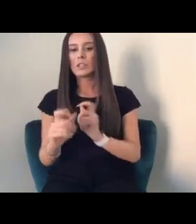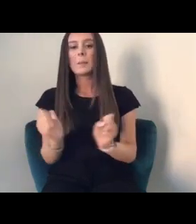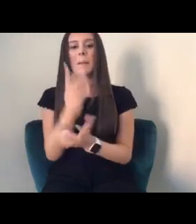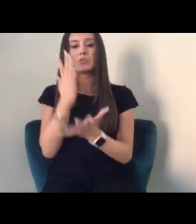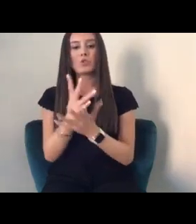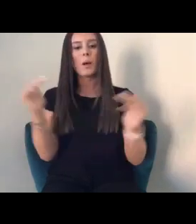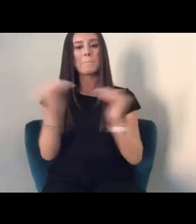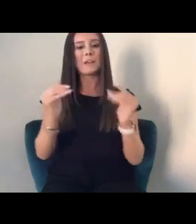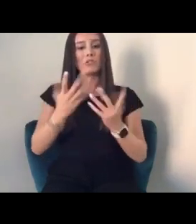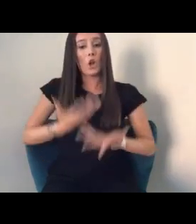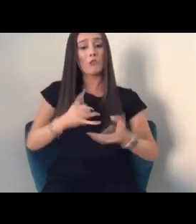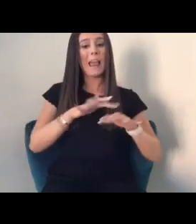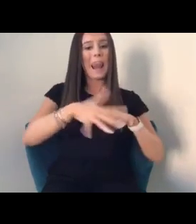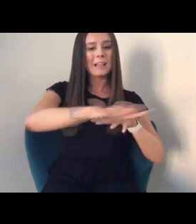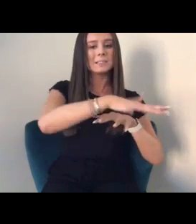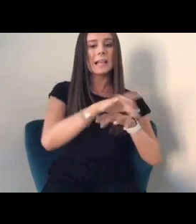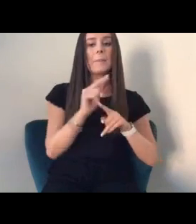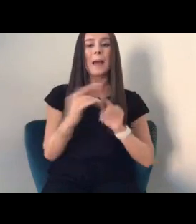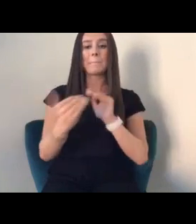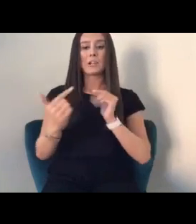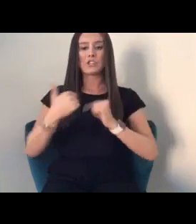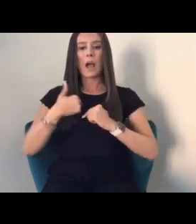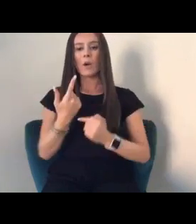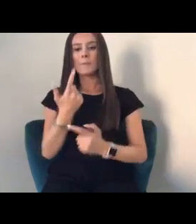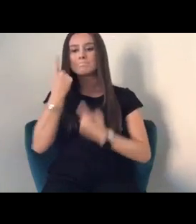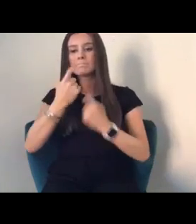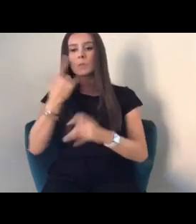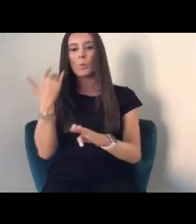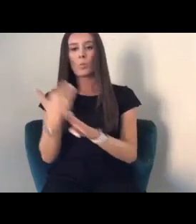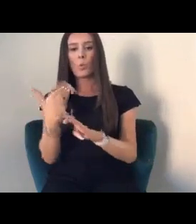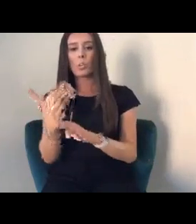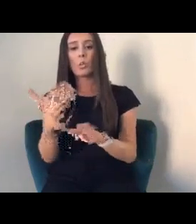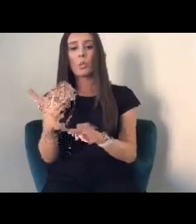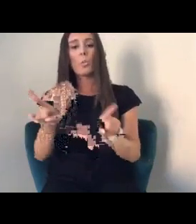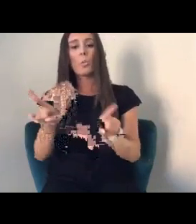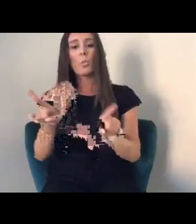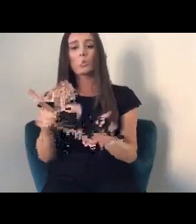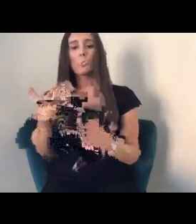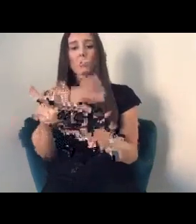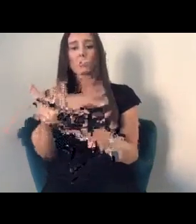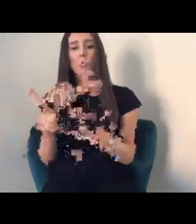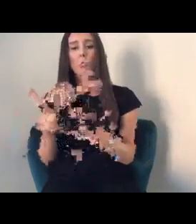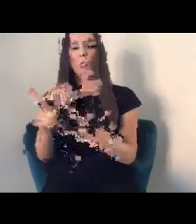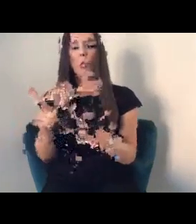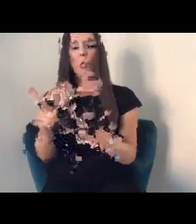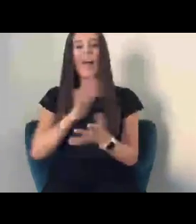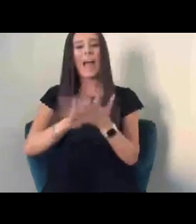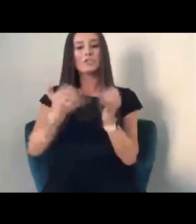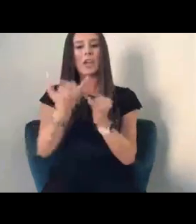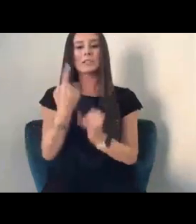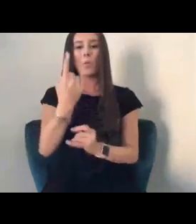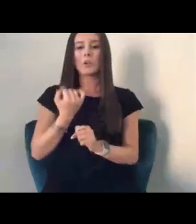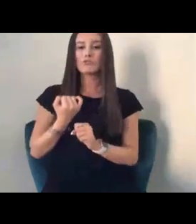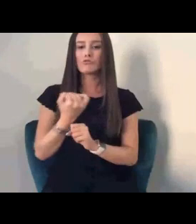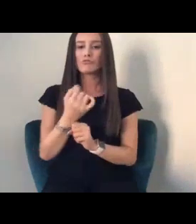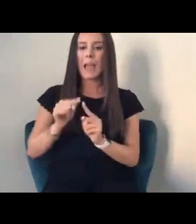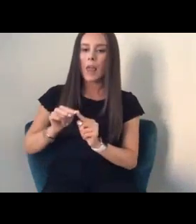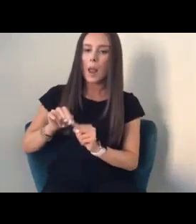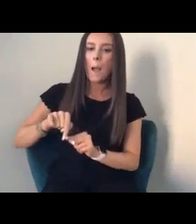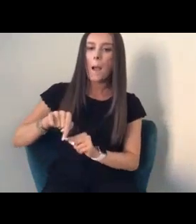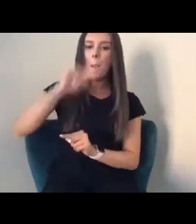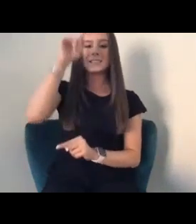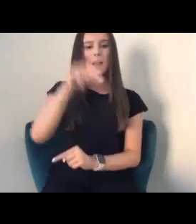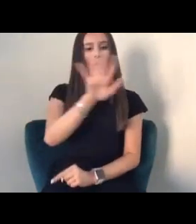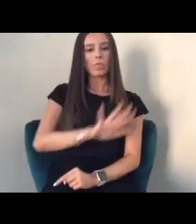works. We've also reduced proposed ancient woodland compensation to the south of the High Speed 1 railway line due to a